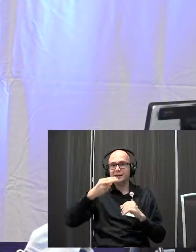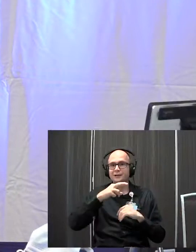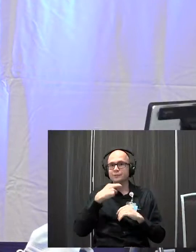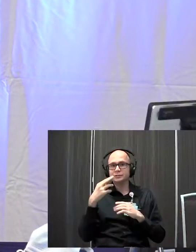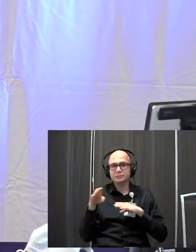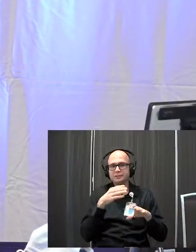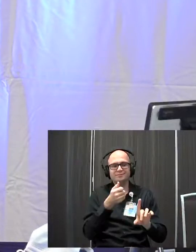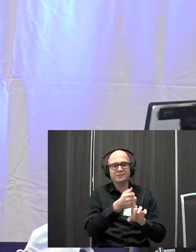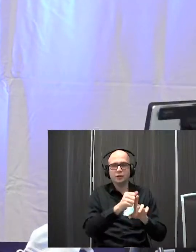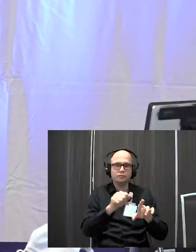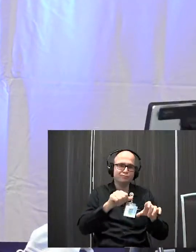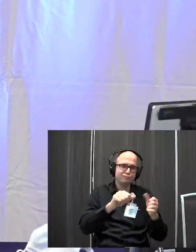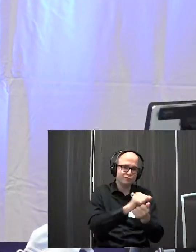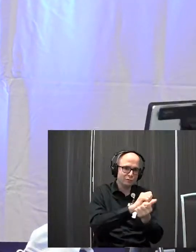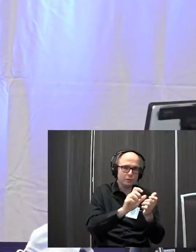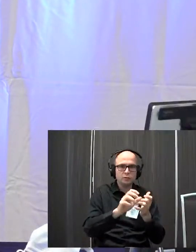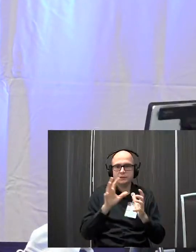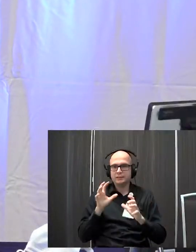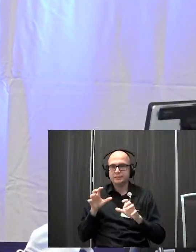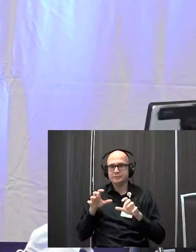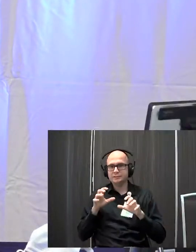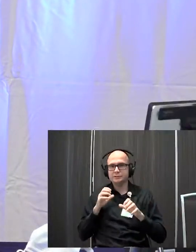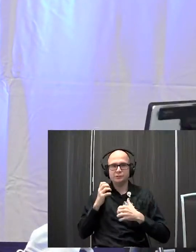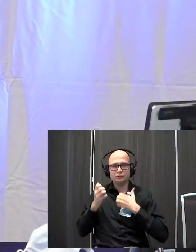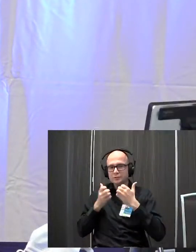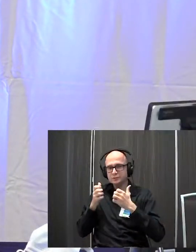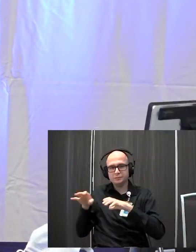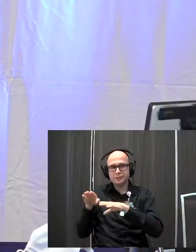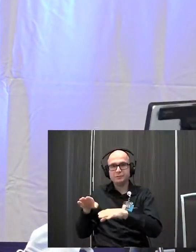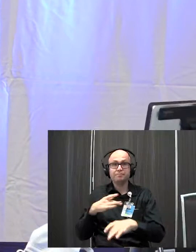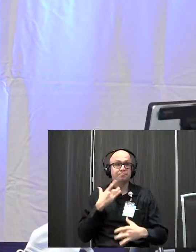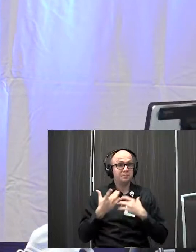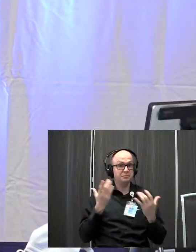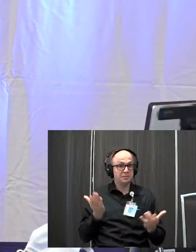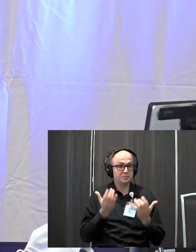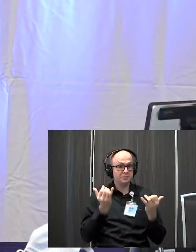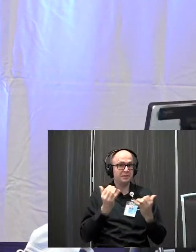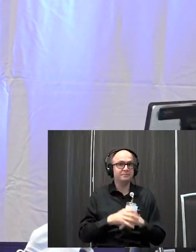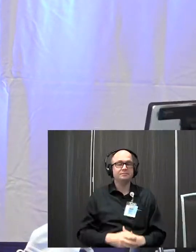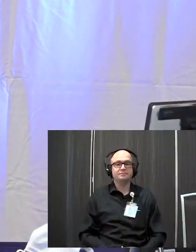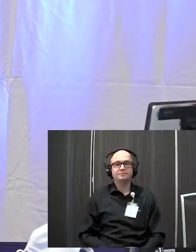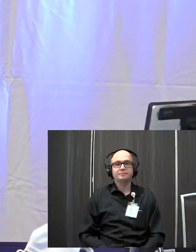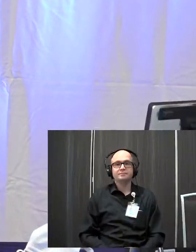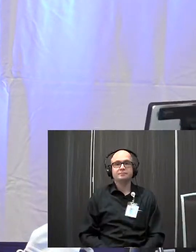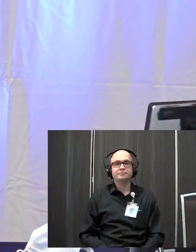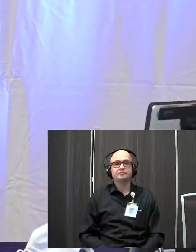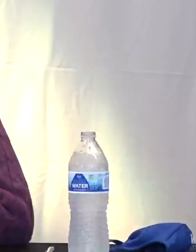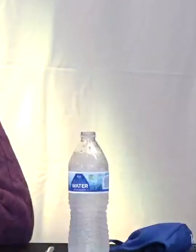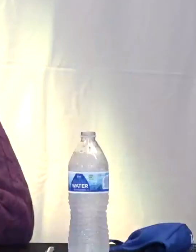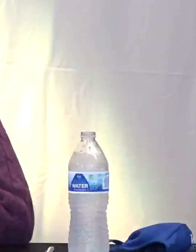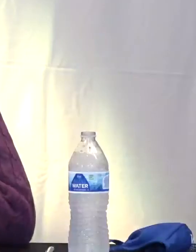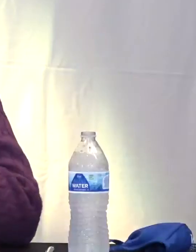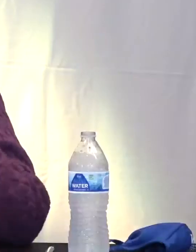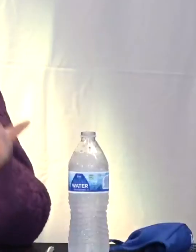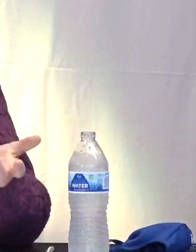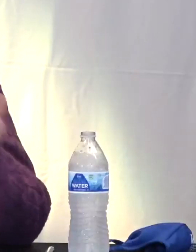like self-injurious behavior and aggressive behavior. And I'm really excited to be here today to be a part of this presentation. Yeah, so, and again,